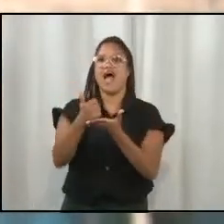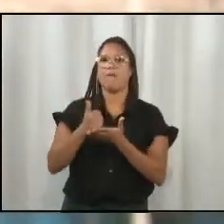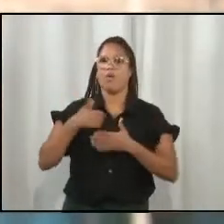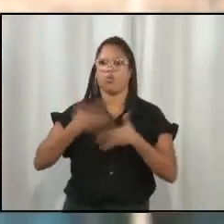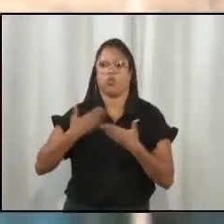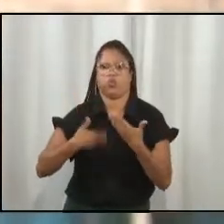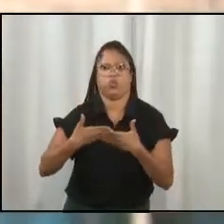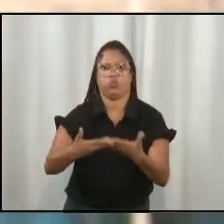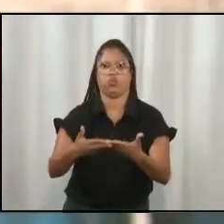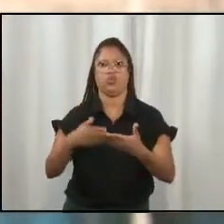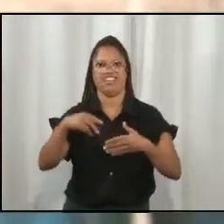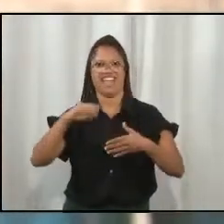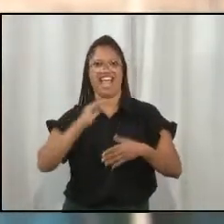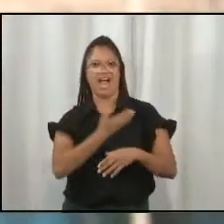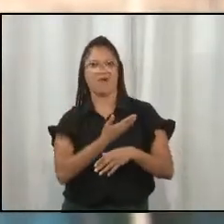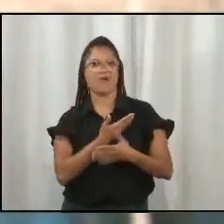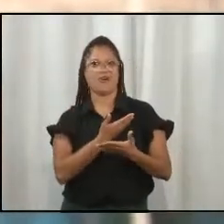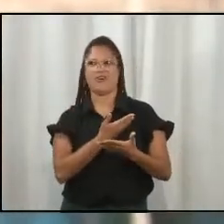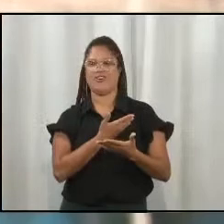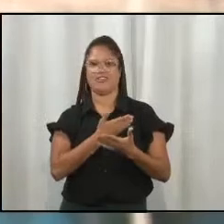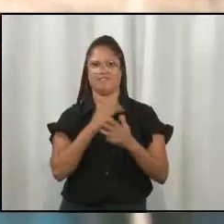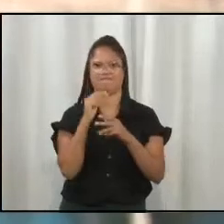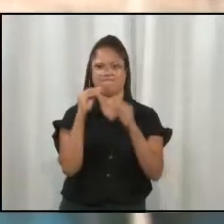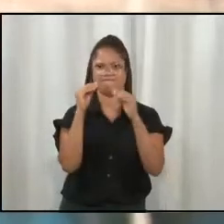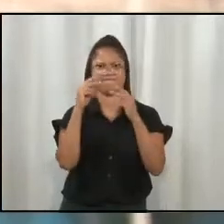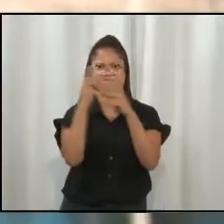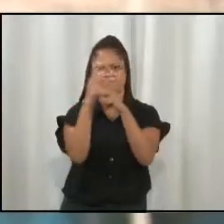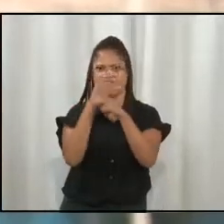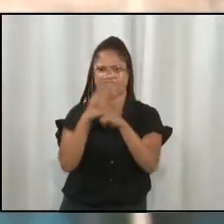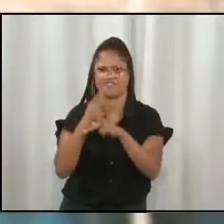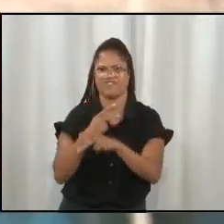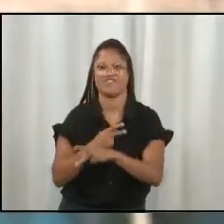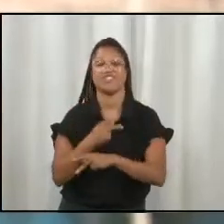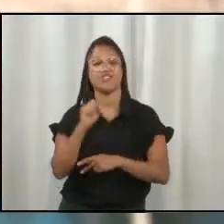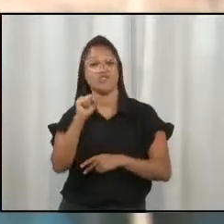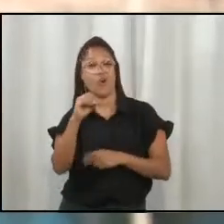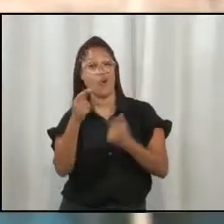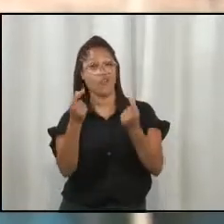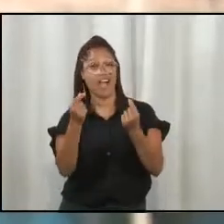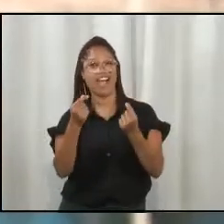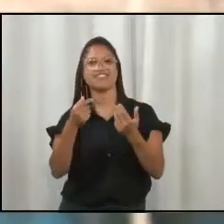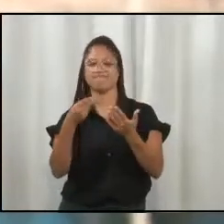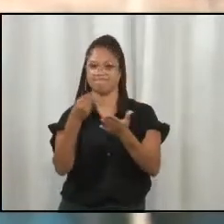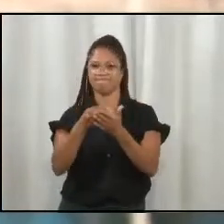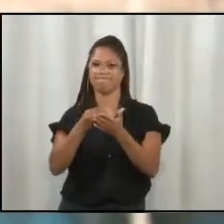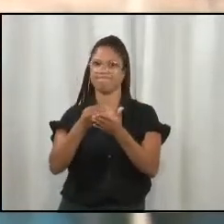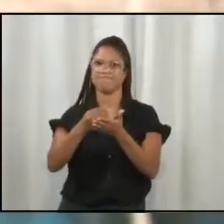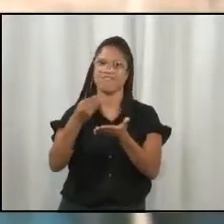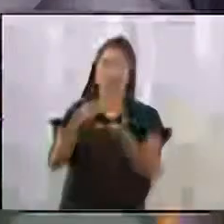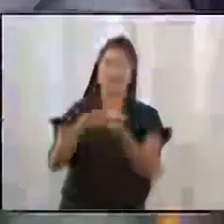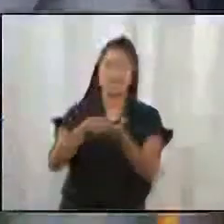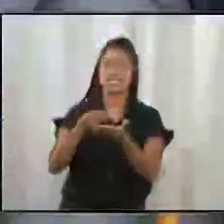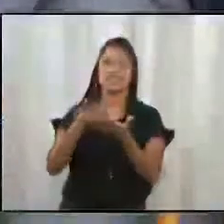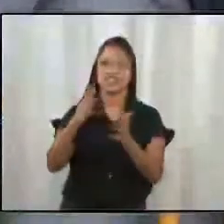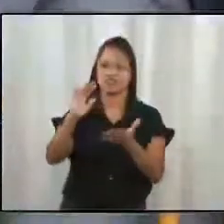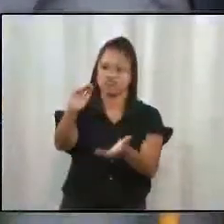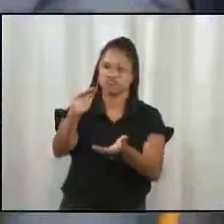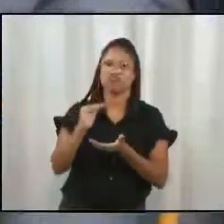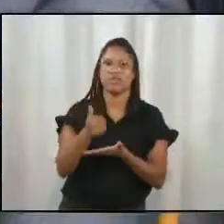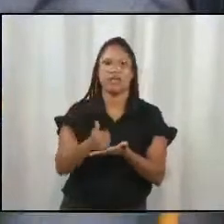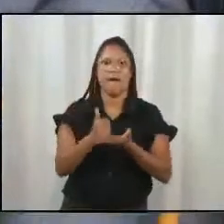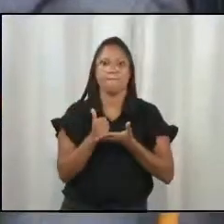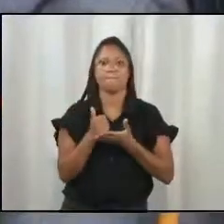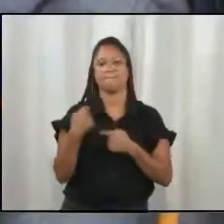like streamlining and additional funding has really made it much more possible, and we are hoping to roll it out very soon. So